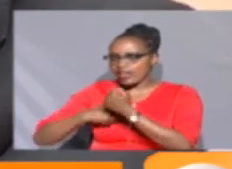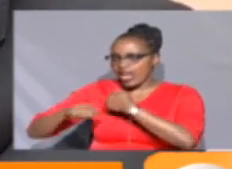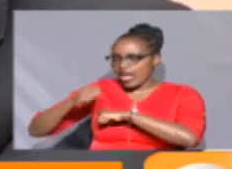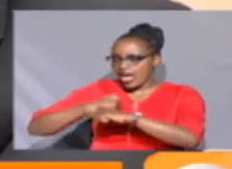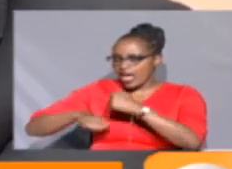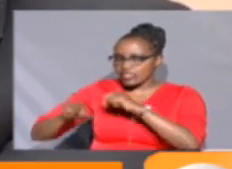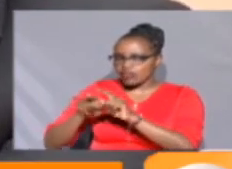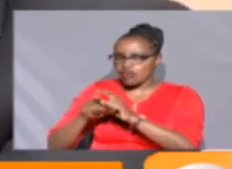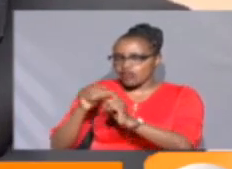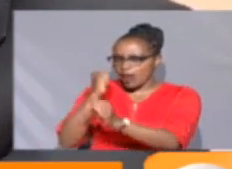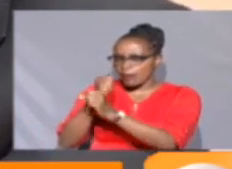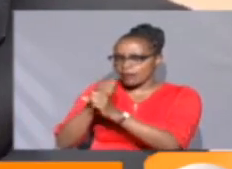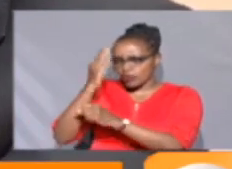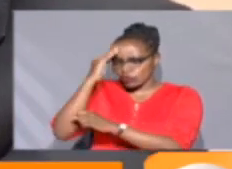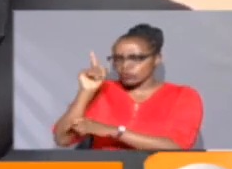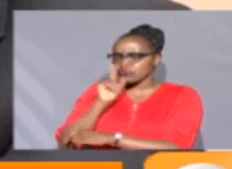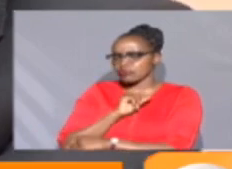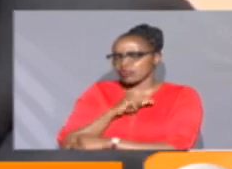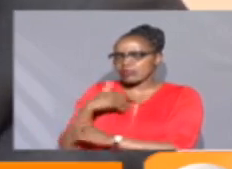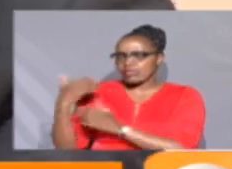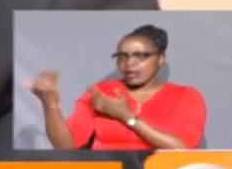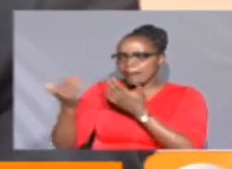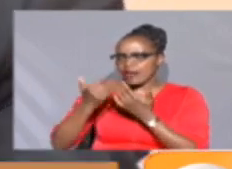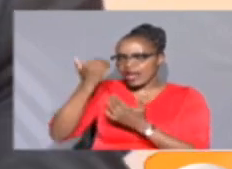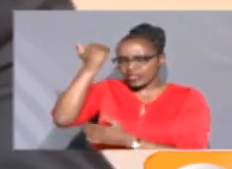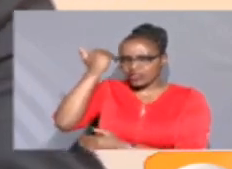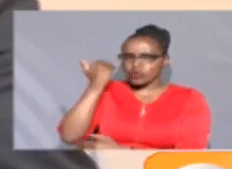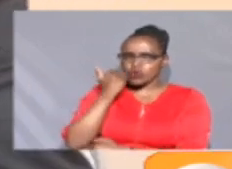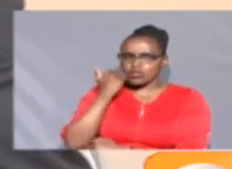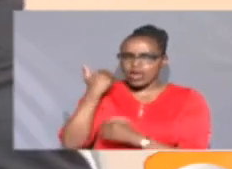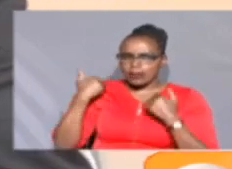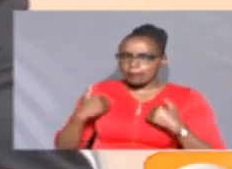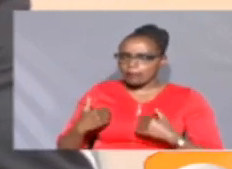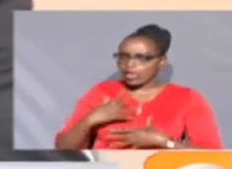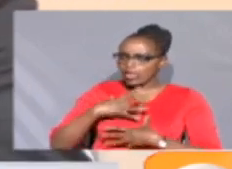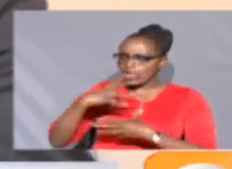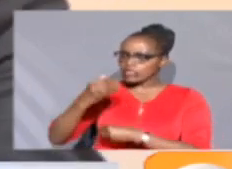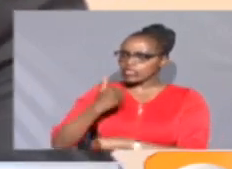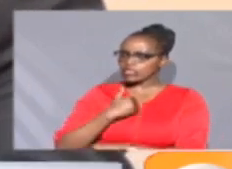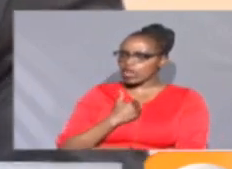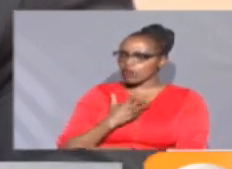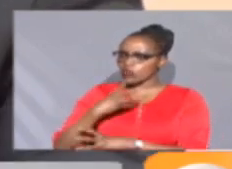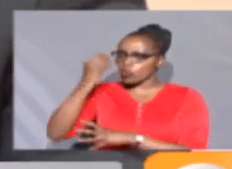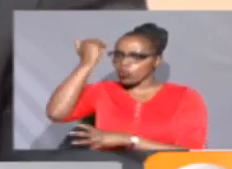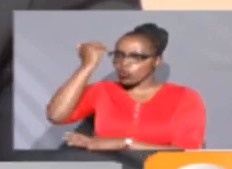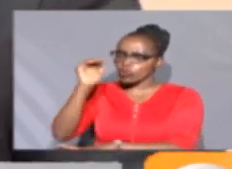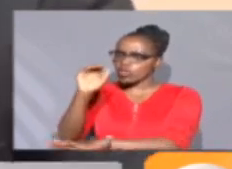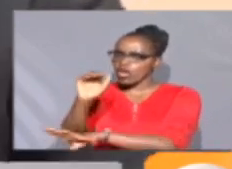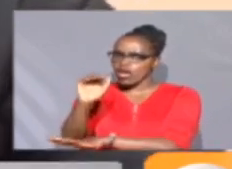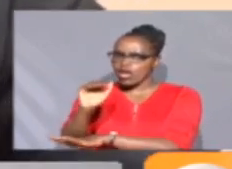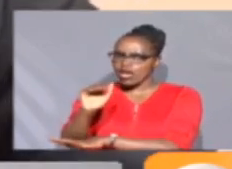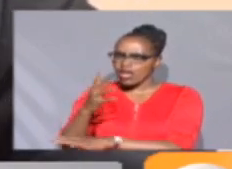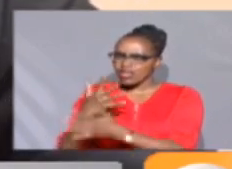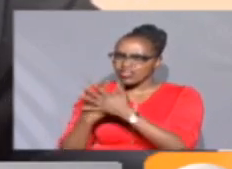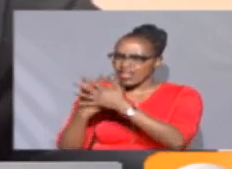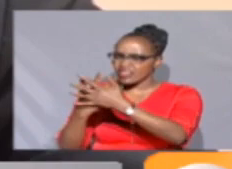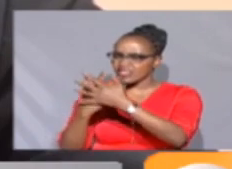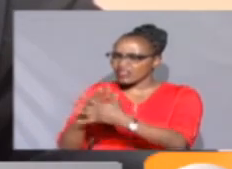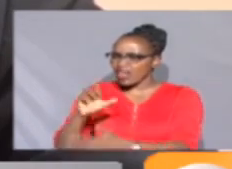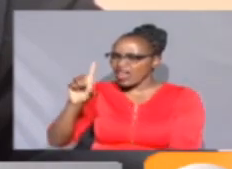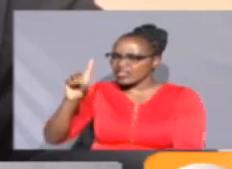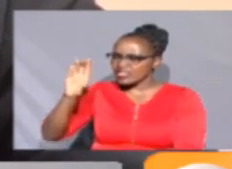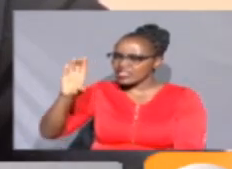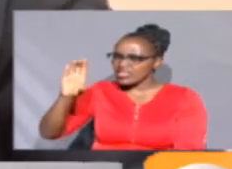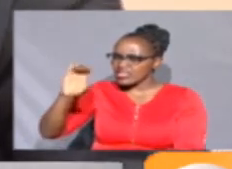whose performance I've known is being arraigned in court, I was interested to go to court and ask, why arrest a